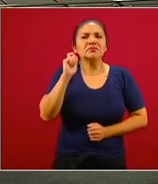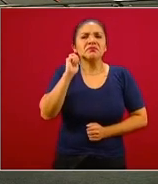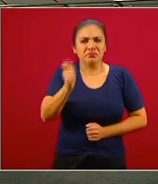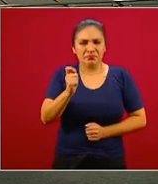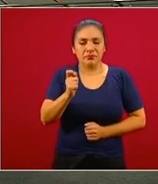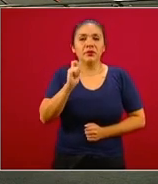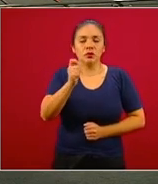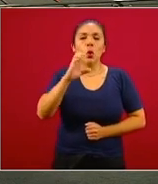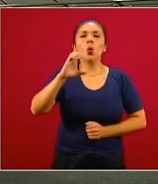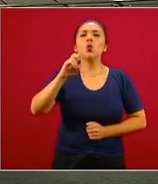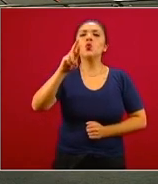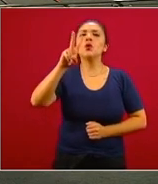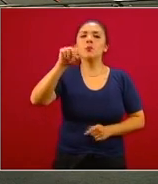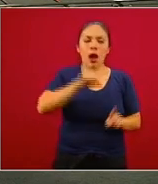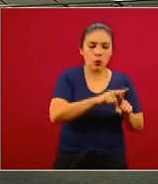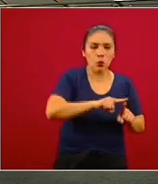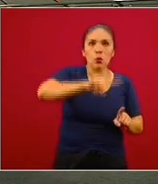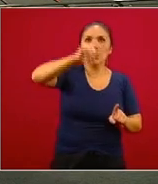This is an